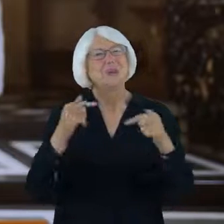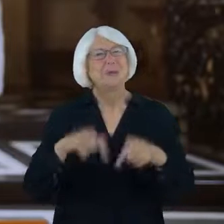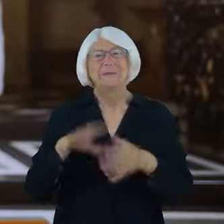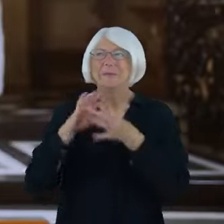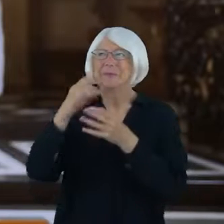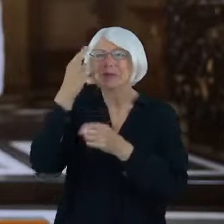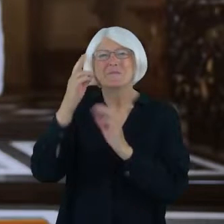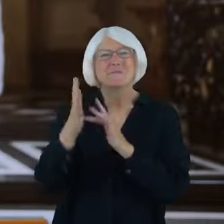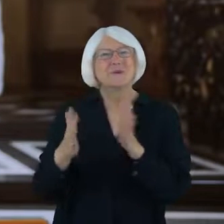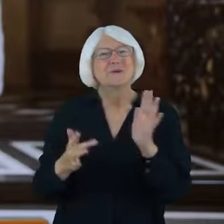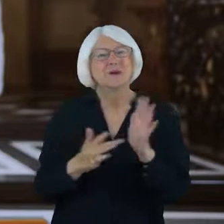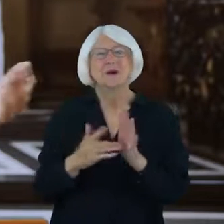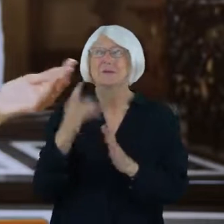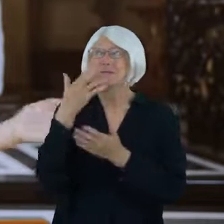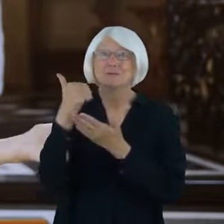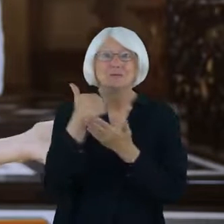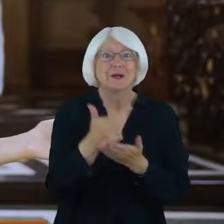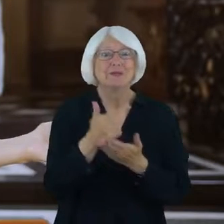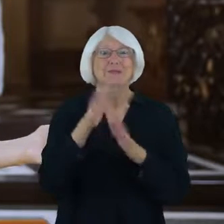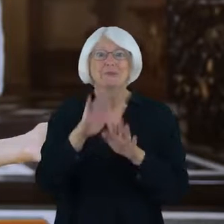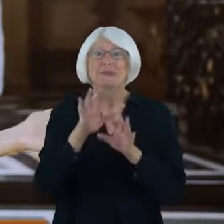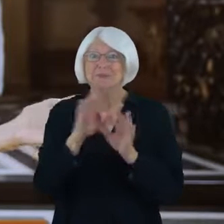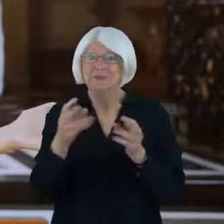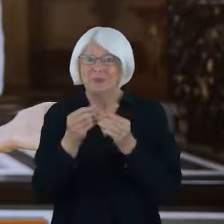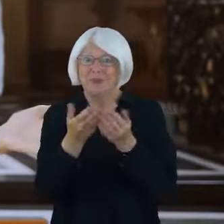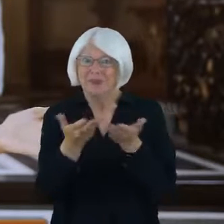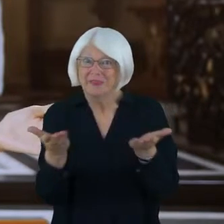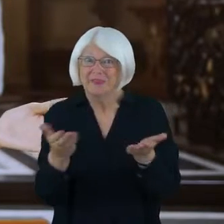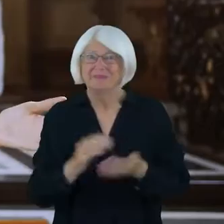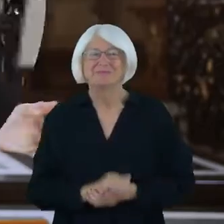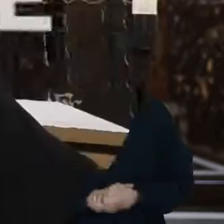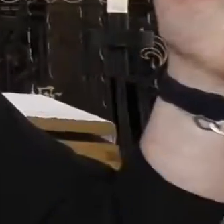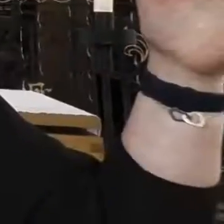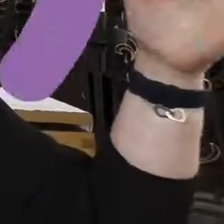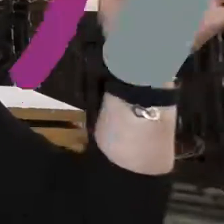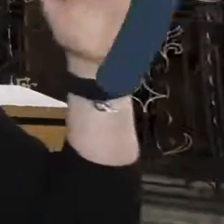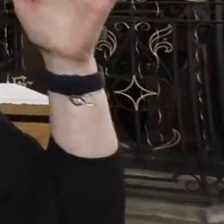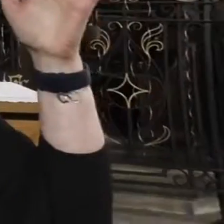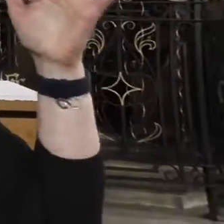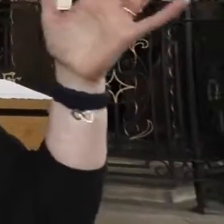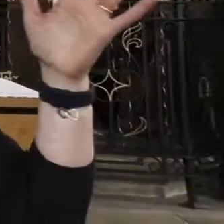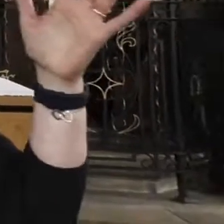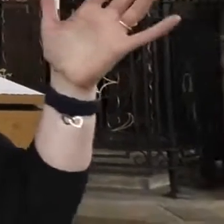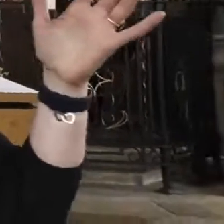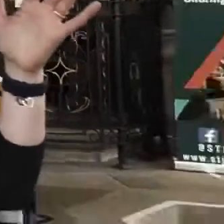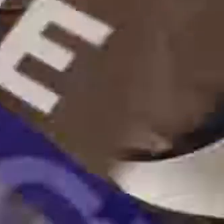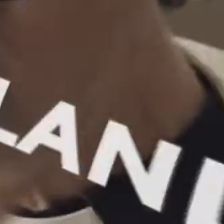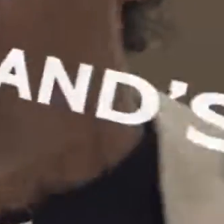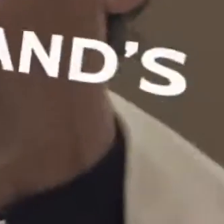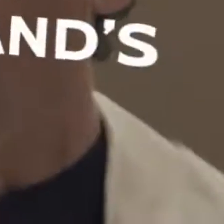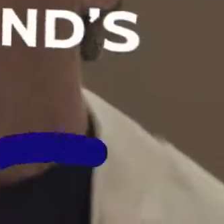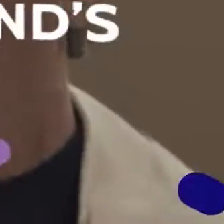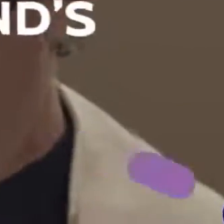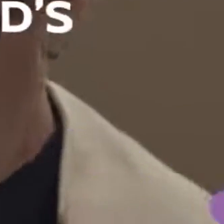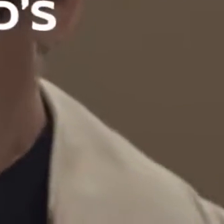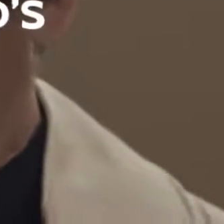Welcome in the name of Christ. God's grace, mercy, and peace be with you. Jesus Christ is King of it. He lives his